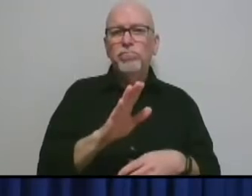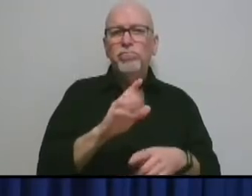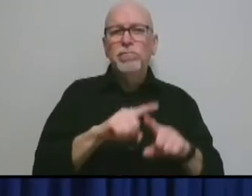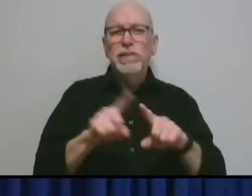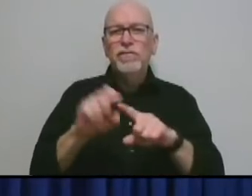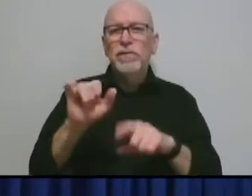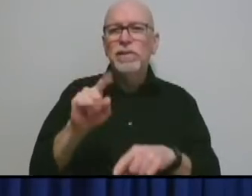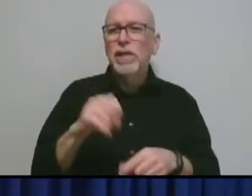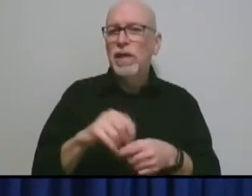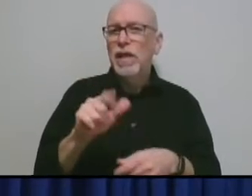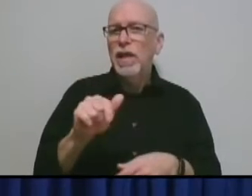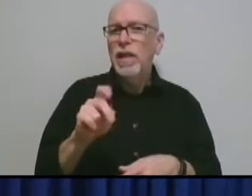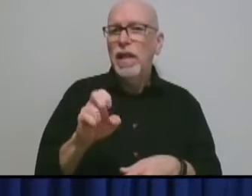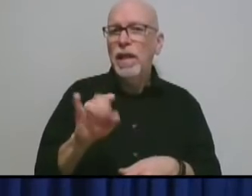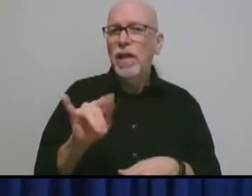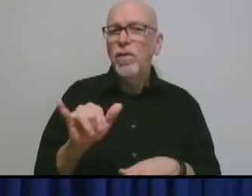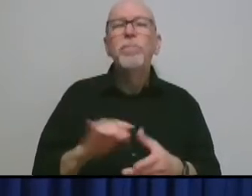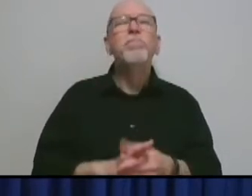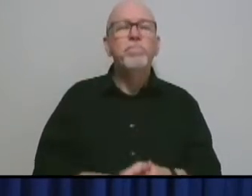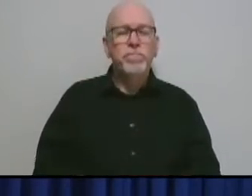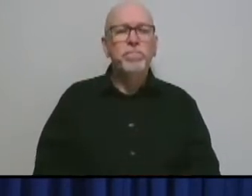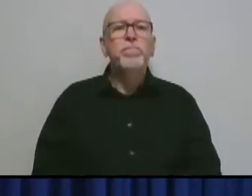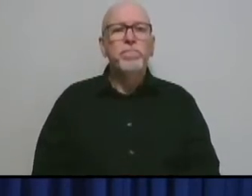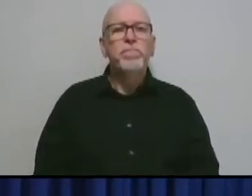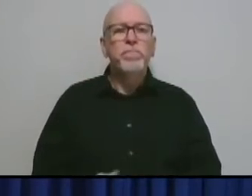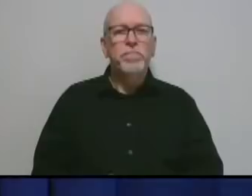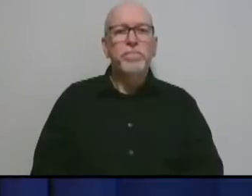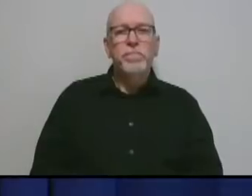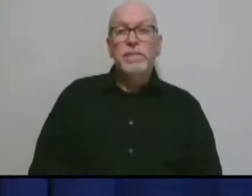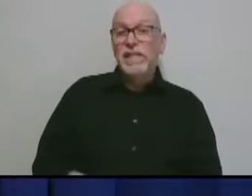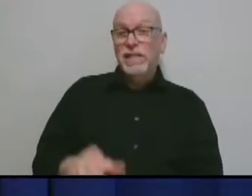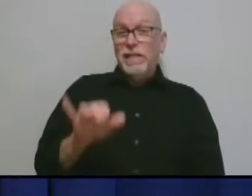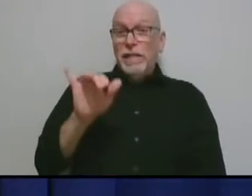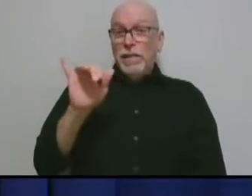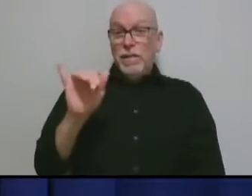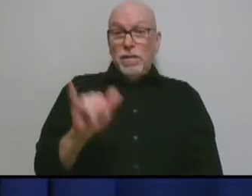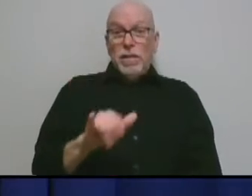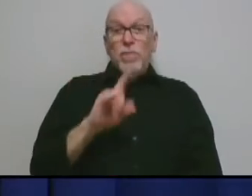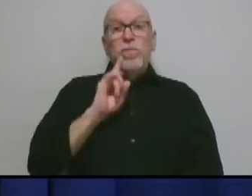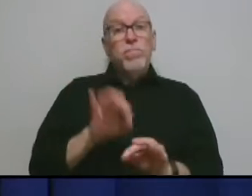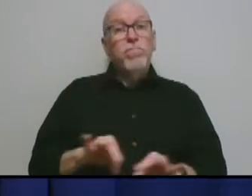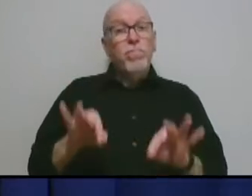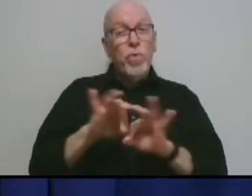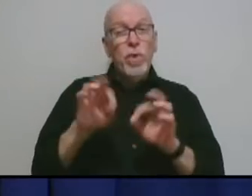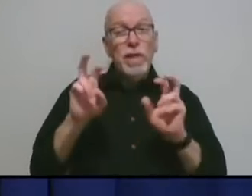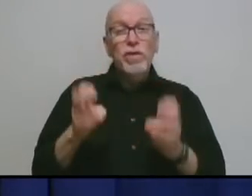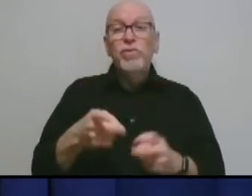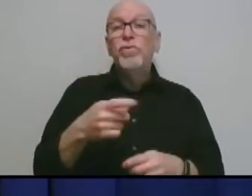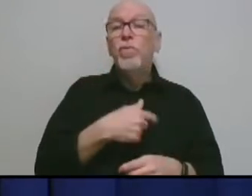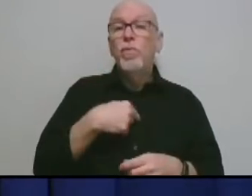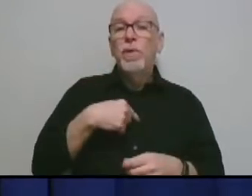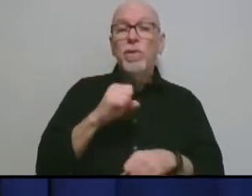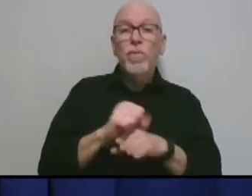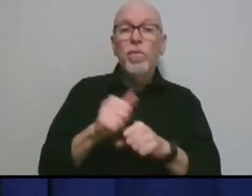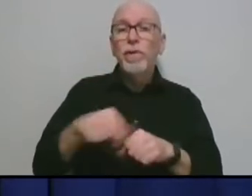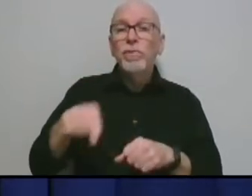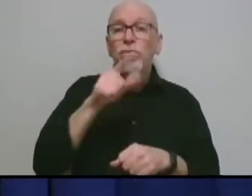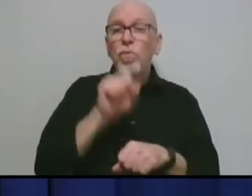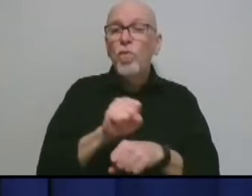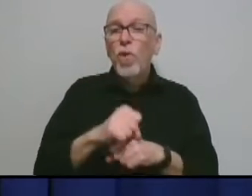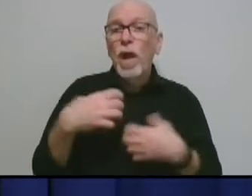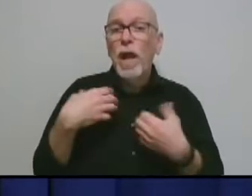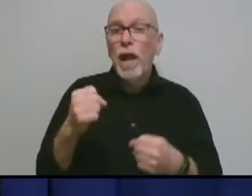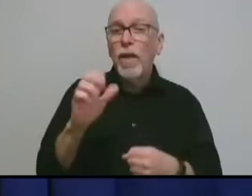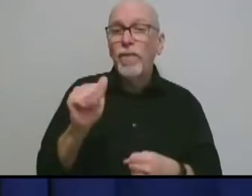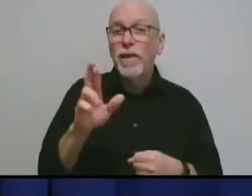in Lake County. Right. So that was really important, especially early on when we were working with individuals in the healthcare setting, because we had a large